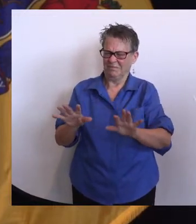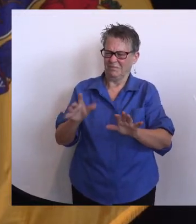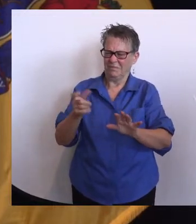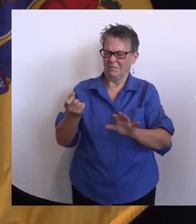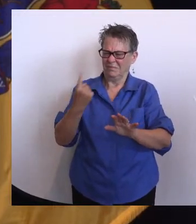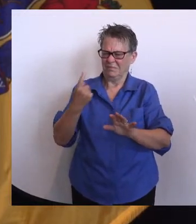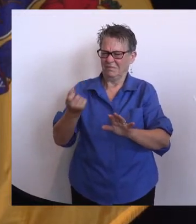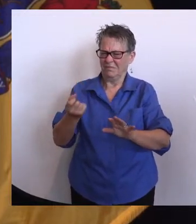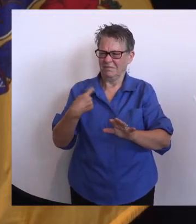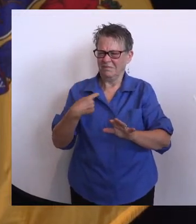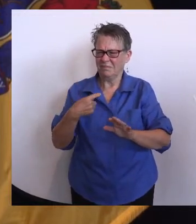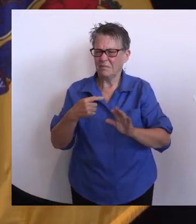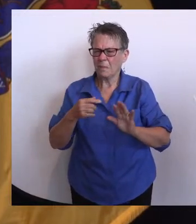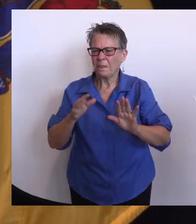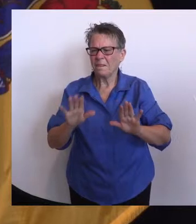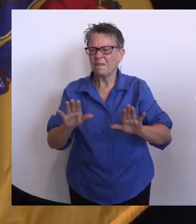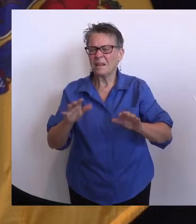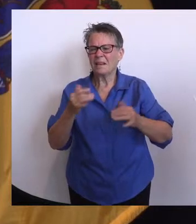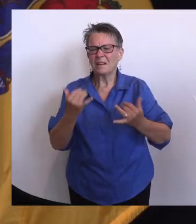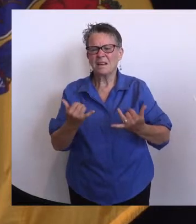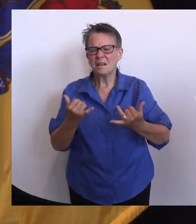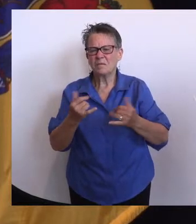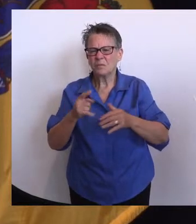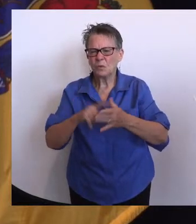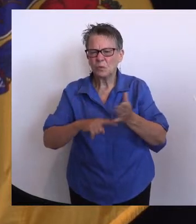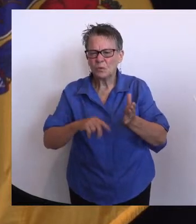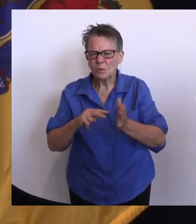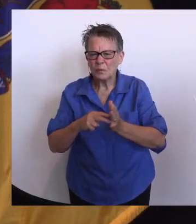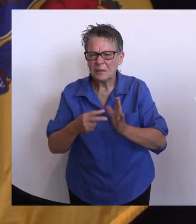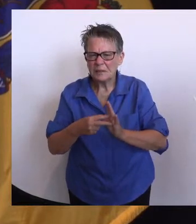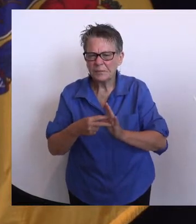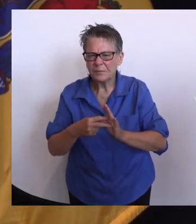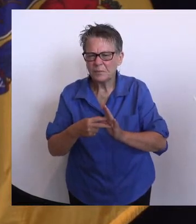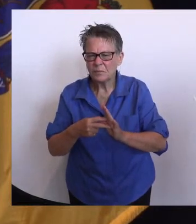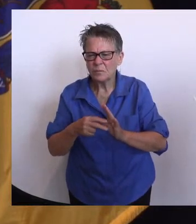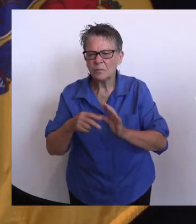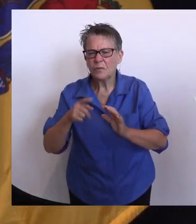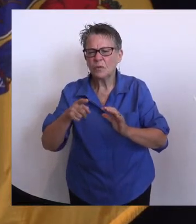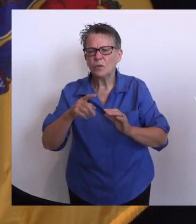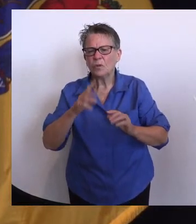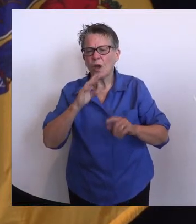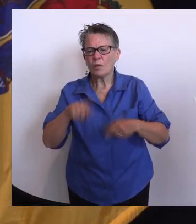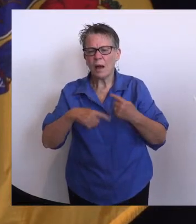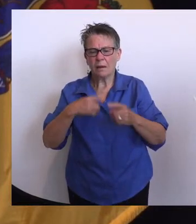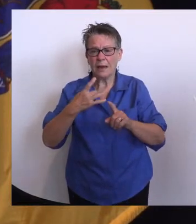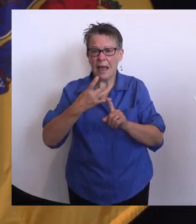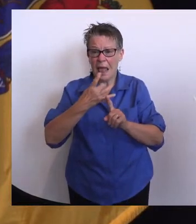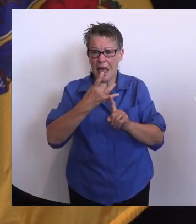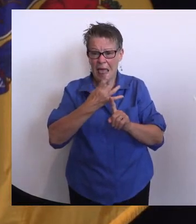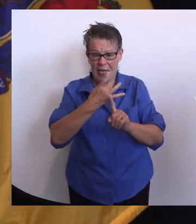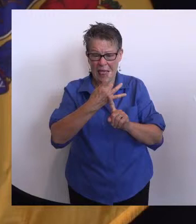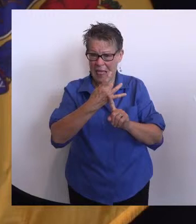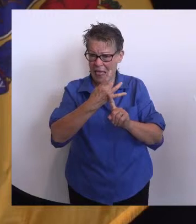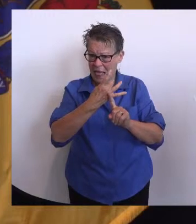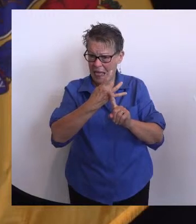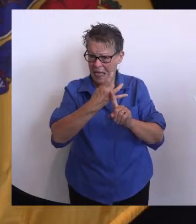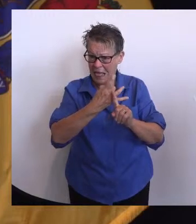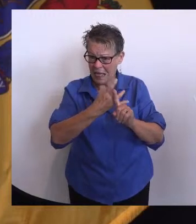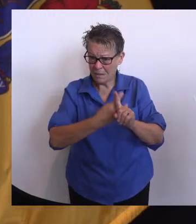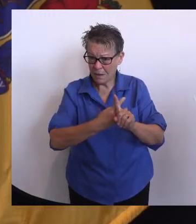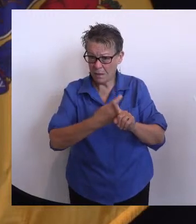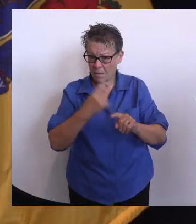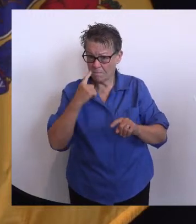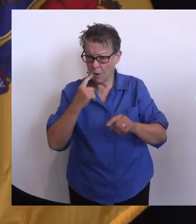If that is a narrower look and it's an 8 month, it's a much lower number, and certainly if it stays with immunocompromised,